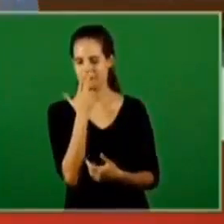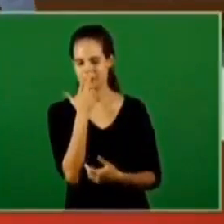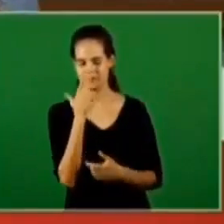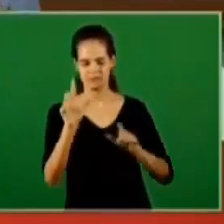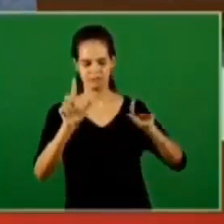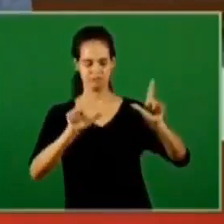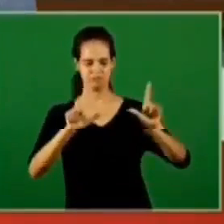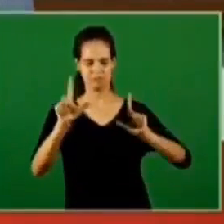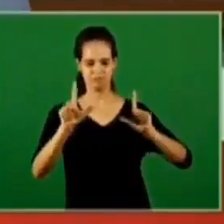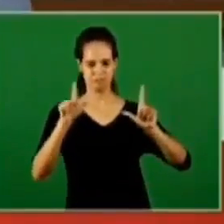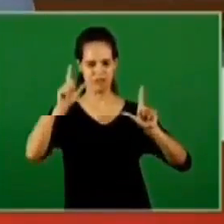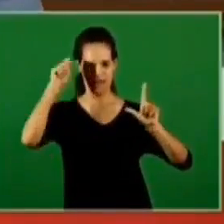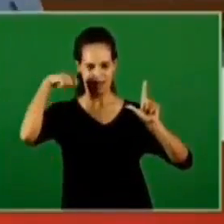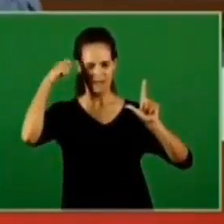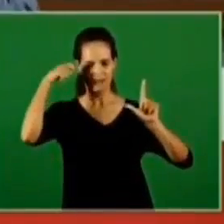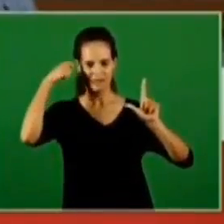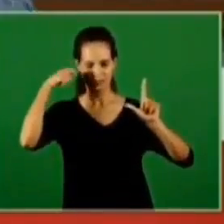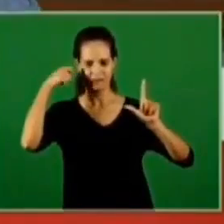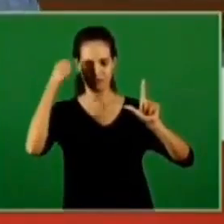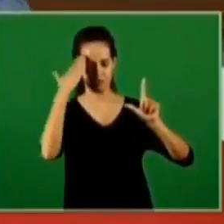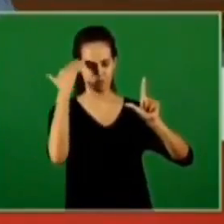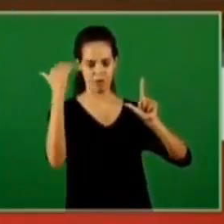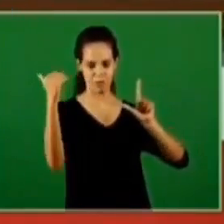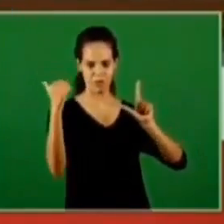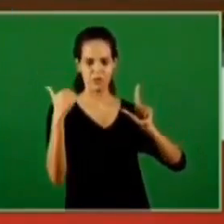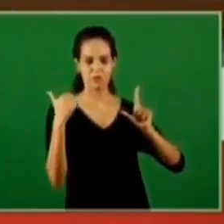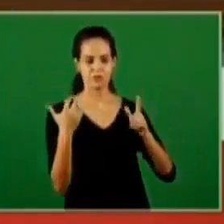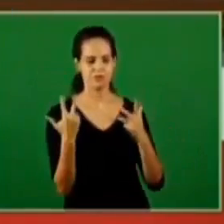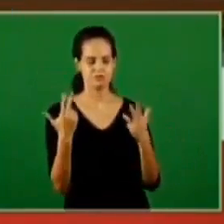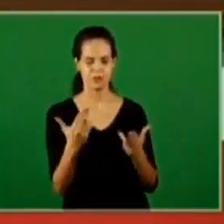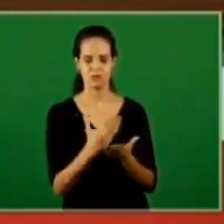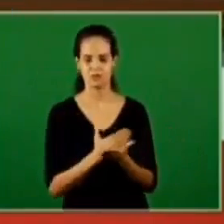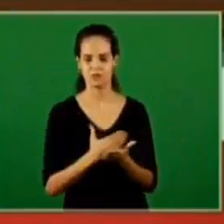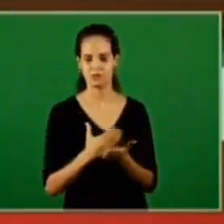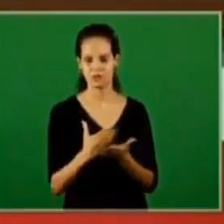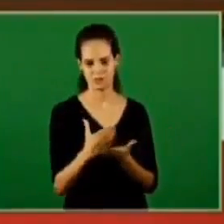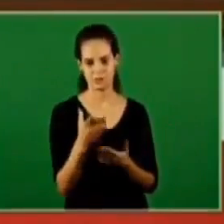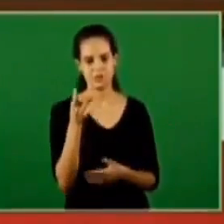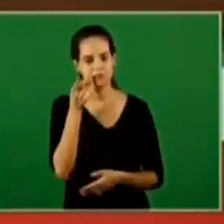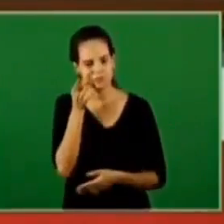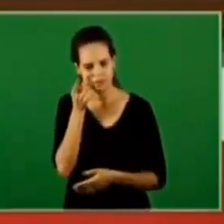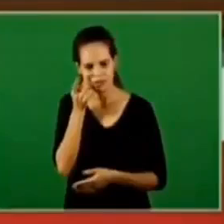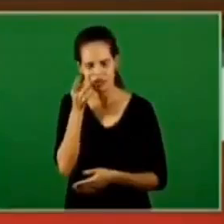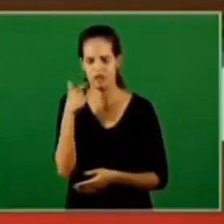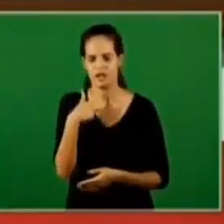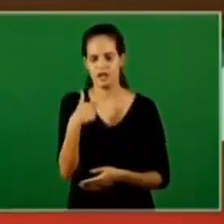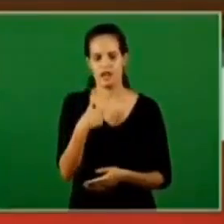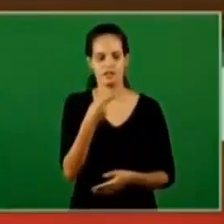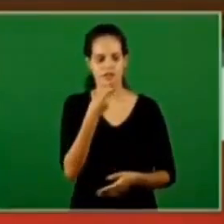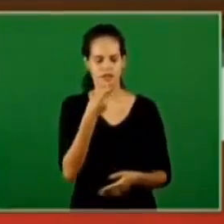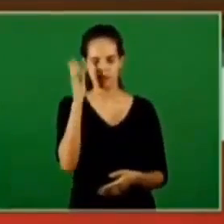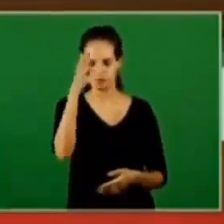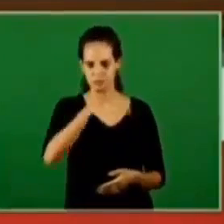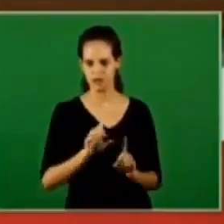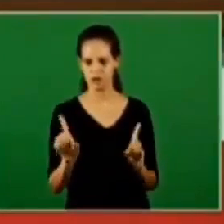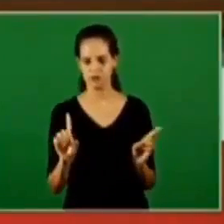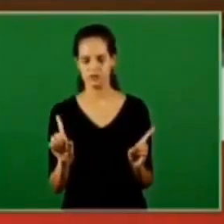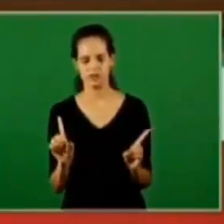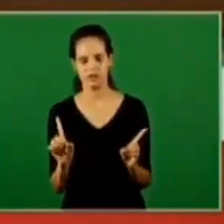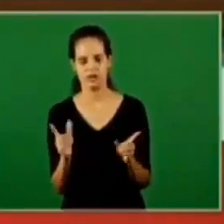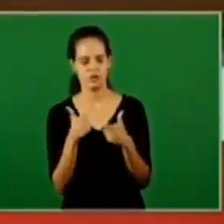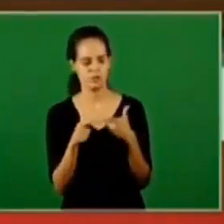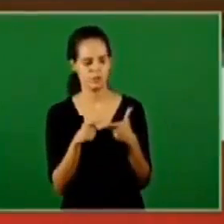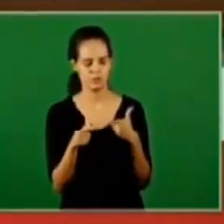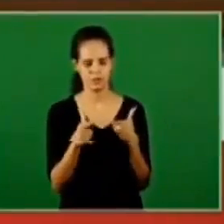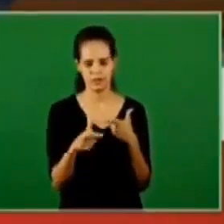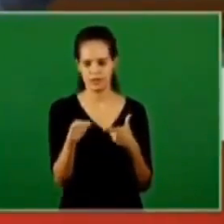artist, and he began to imitate the artist of television. I'm not censoring anybody to do this or do